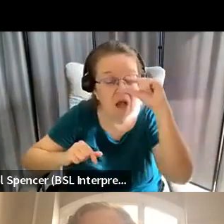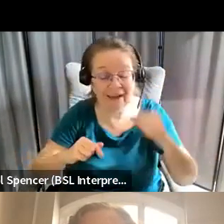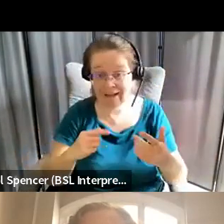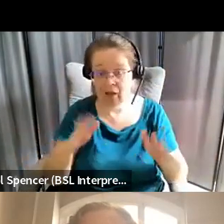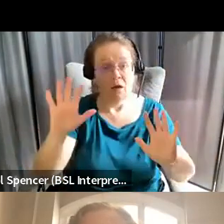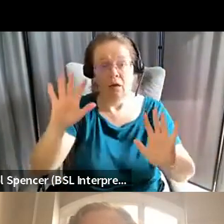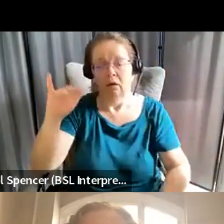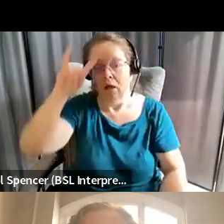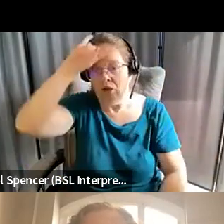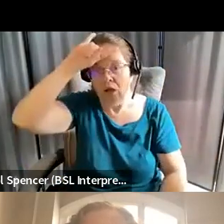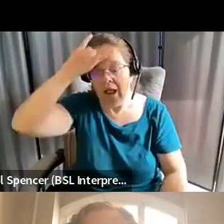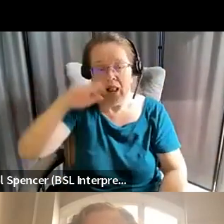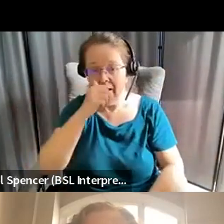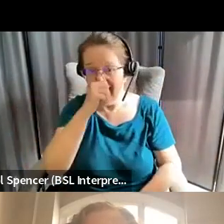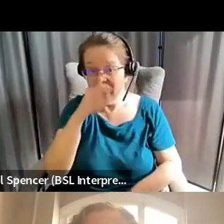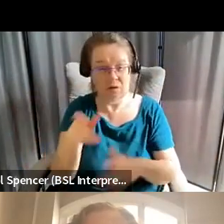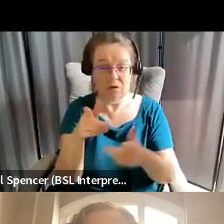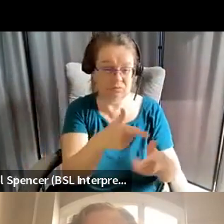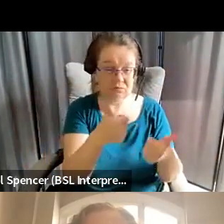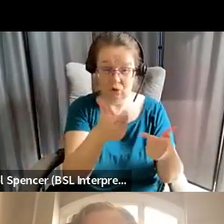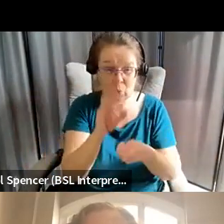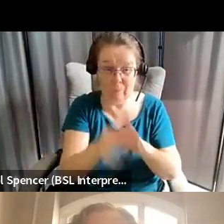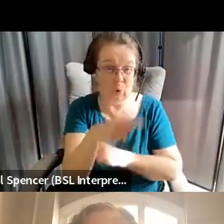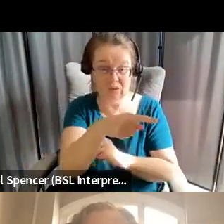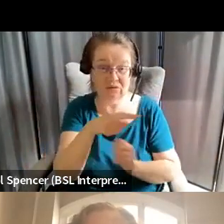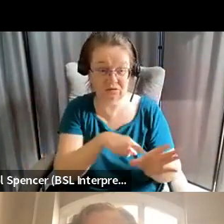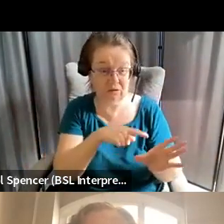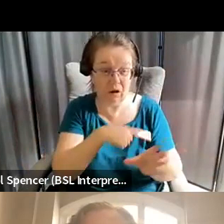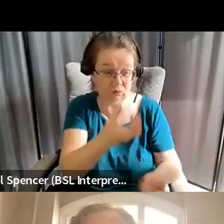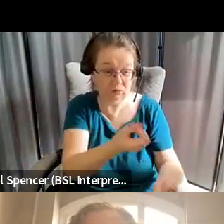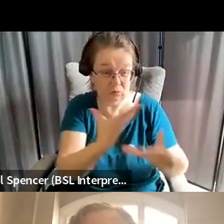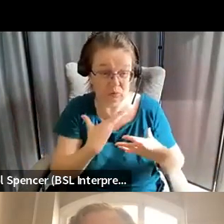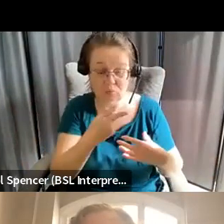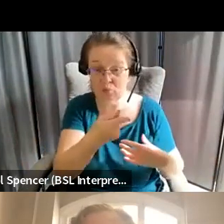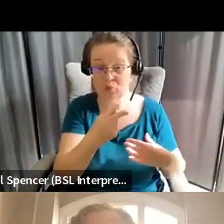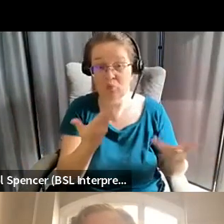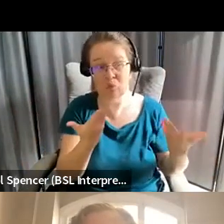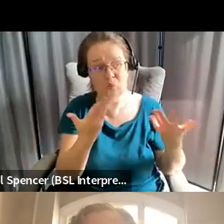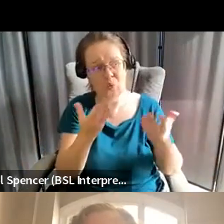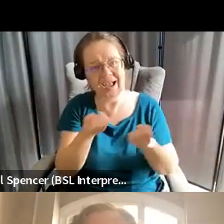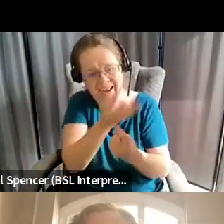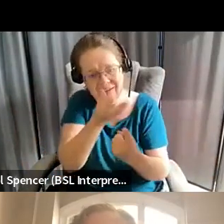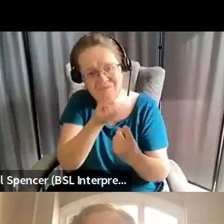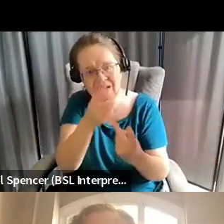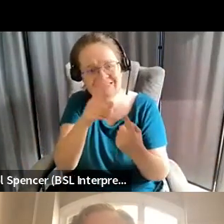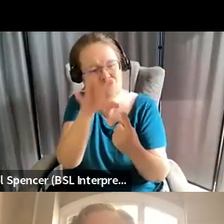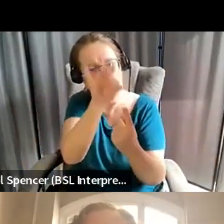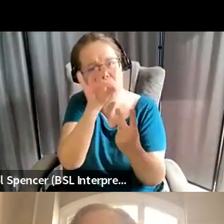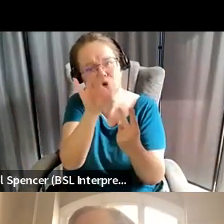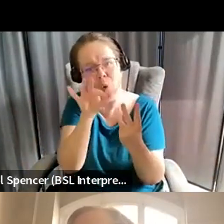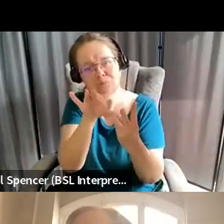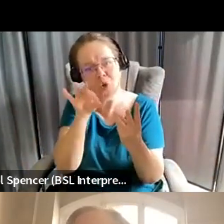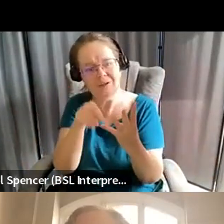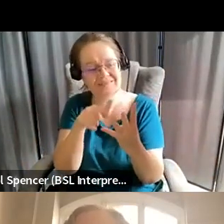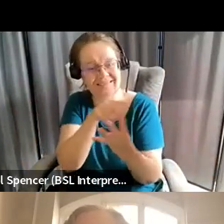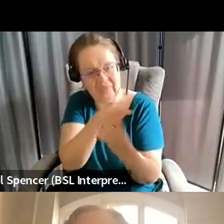So I think that's a really good point, Yahye, which is give people different options. You know, that's how you make